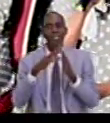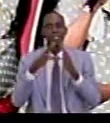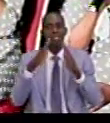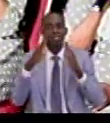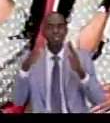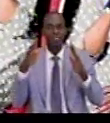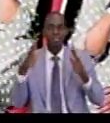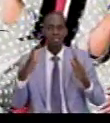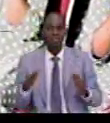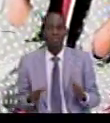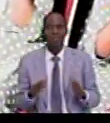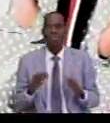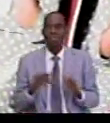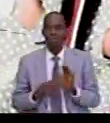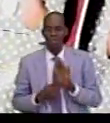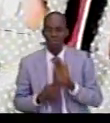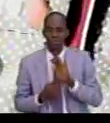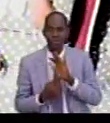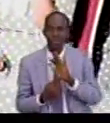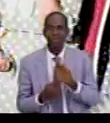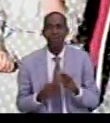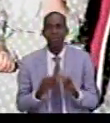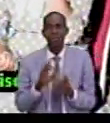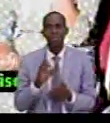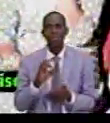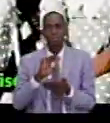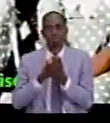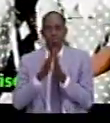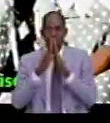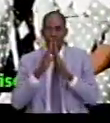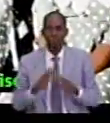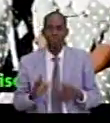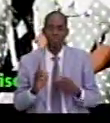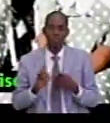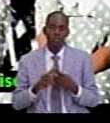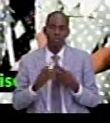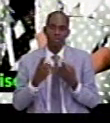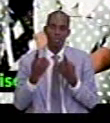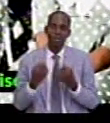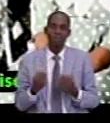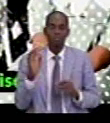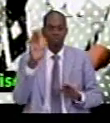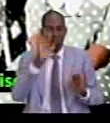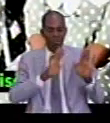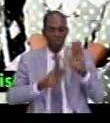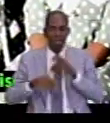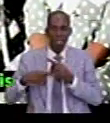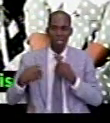Trouble.